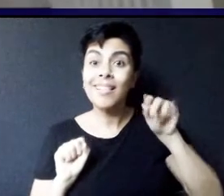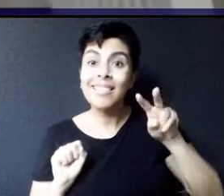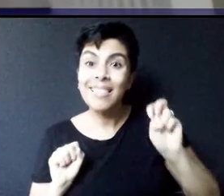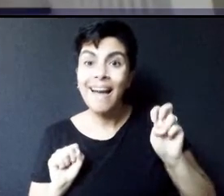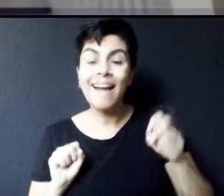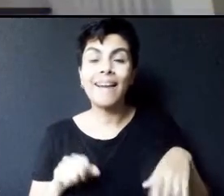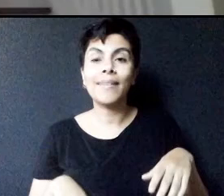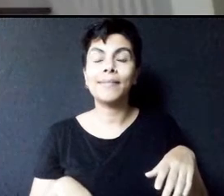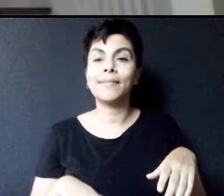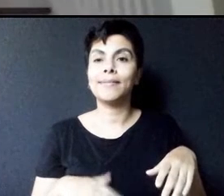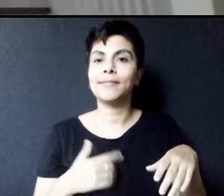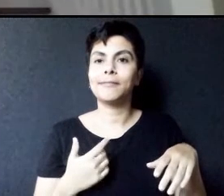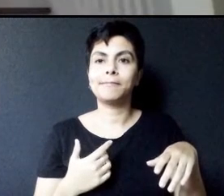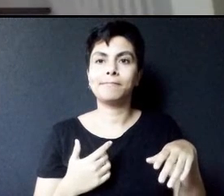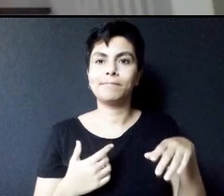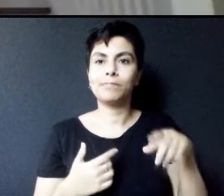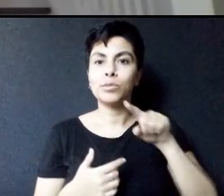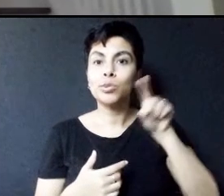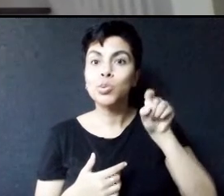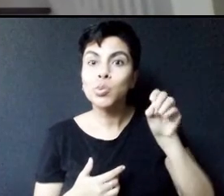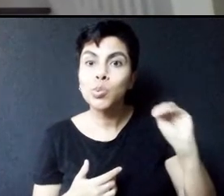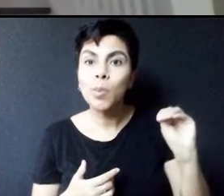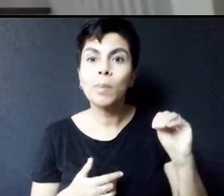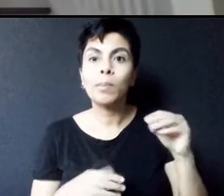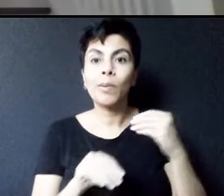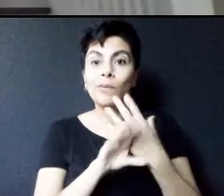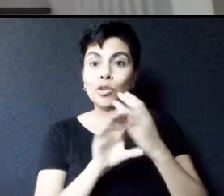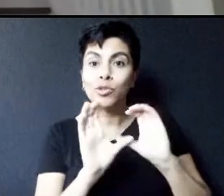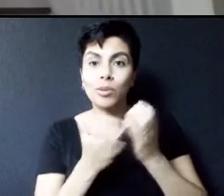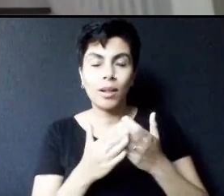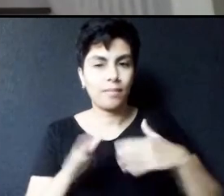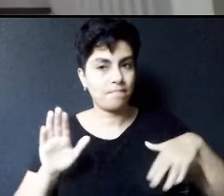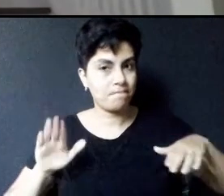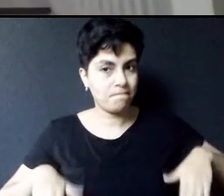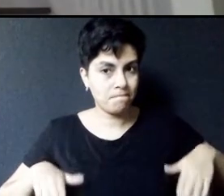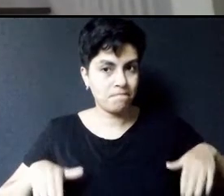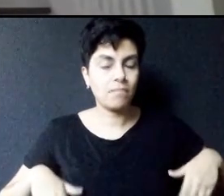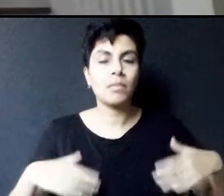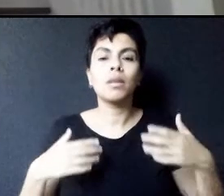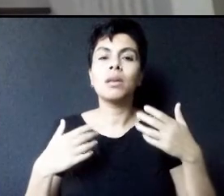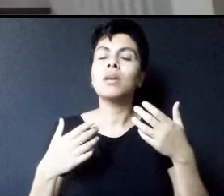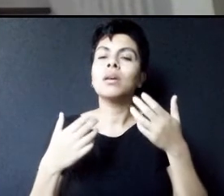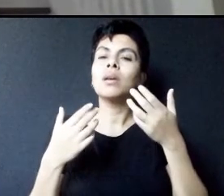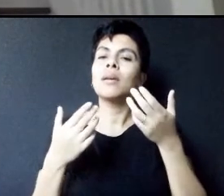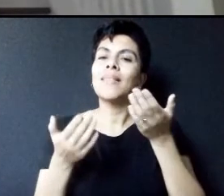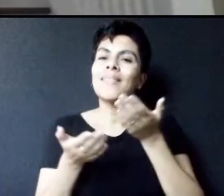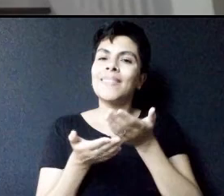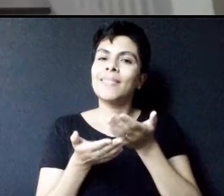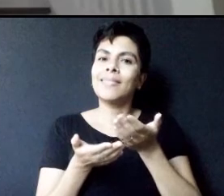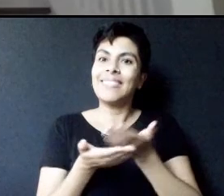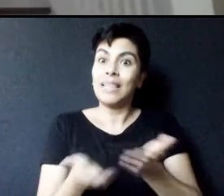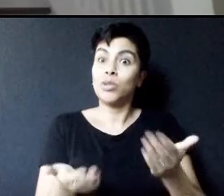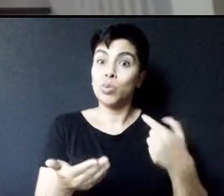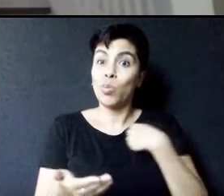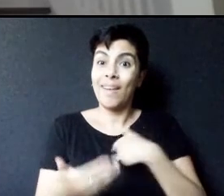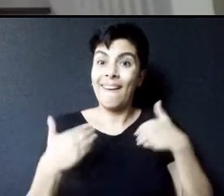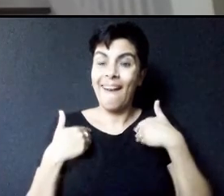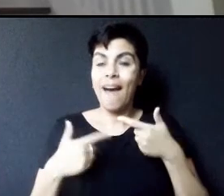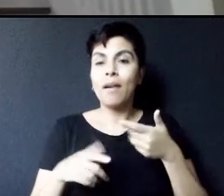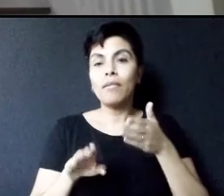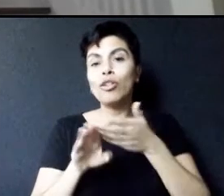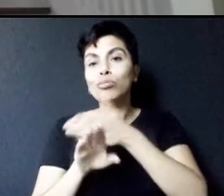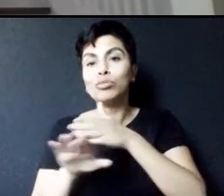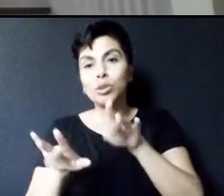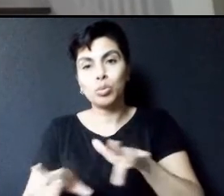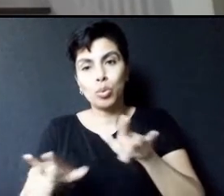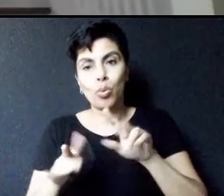sort of like a live, sort of like a Zoom virtual classes type of things. A lot of things are pre-recorded,